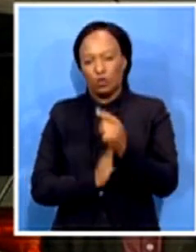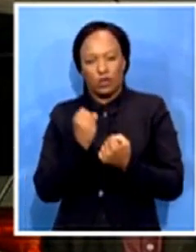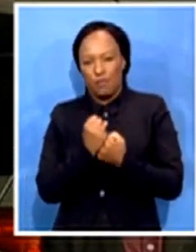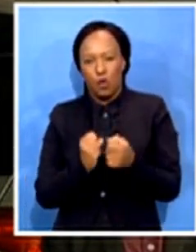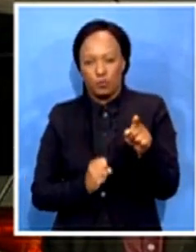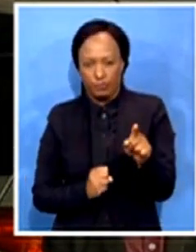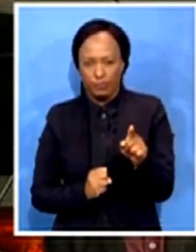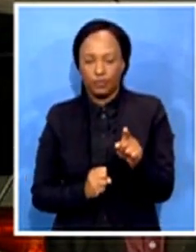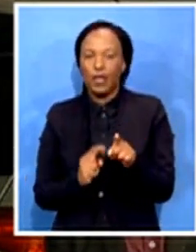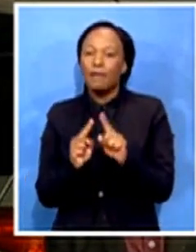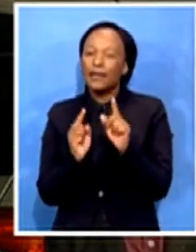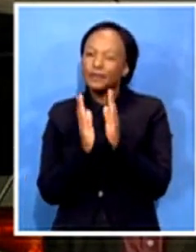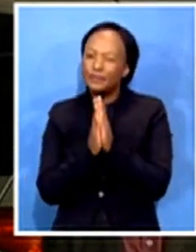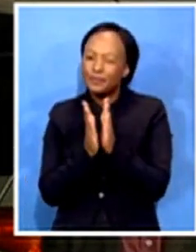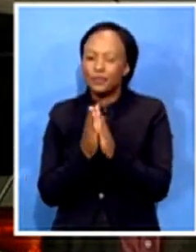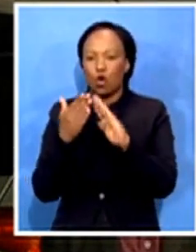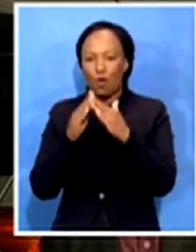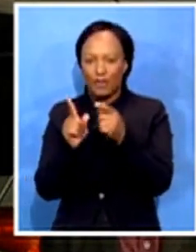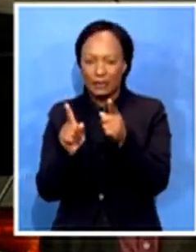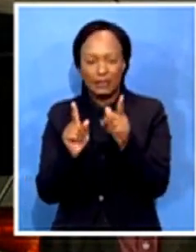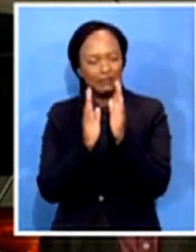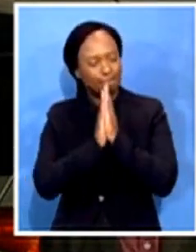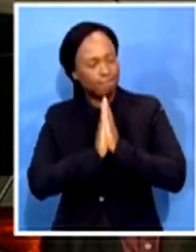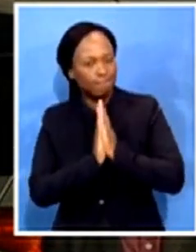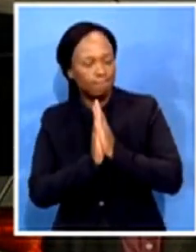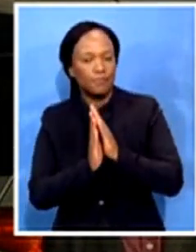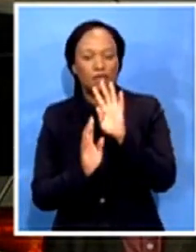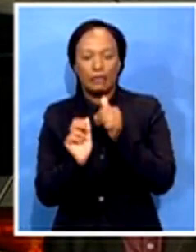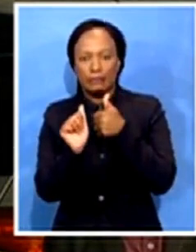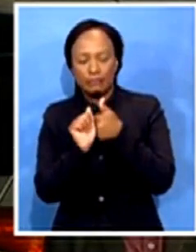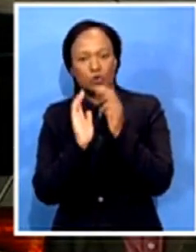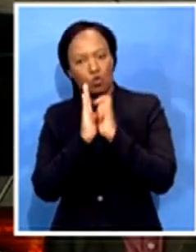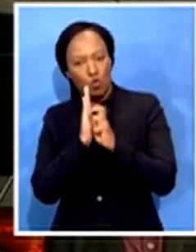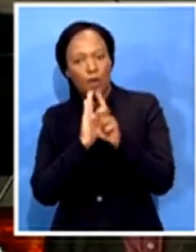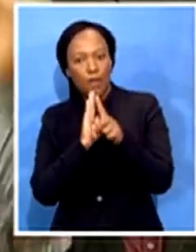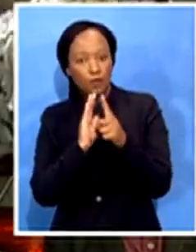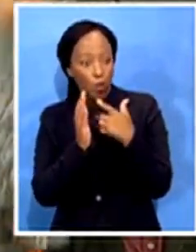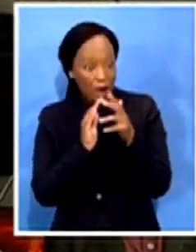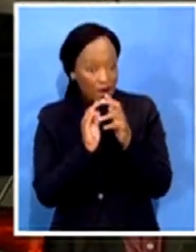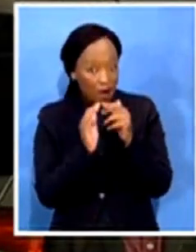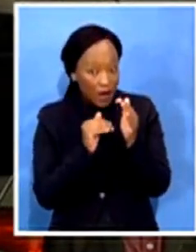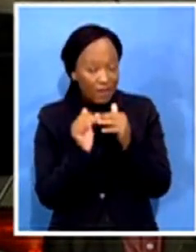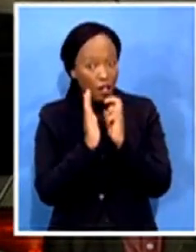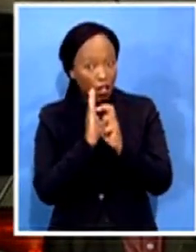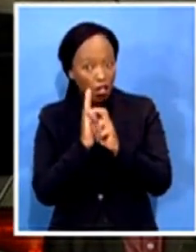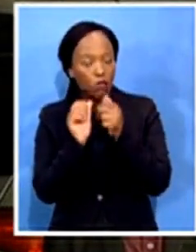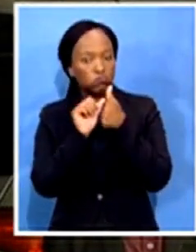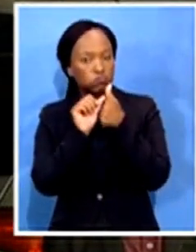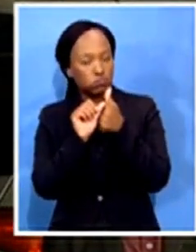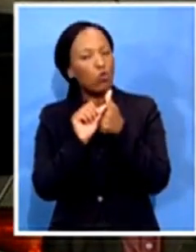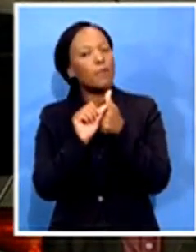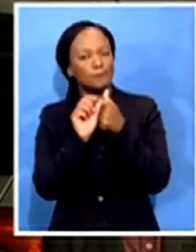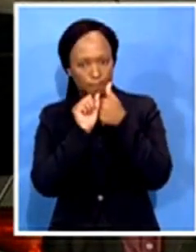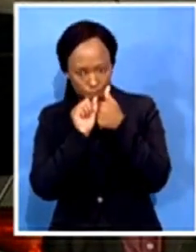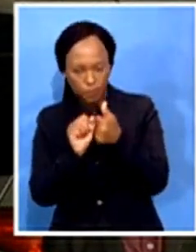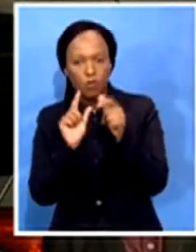the measures that are there now to work best, because we want the economy to be open. We will wait to hear what the president is going